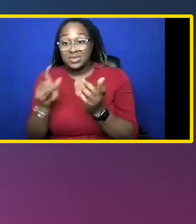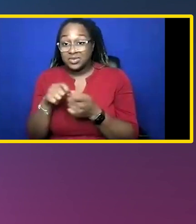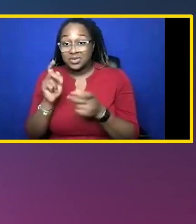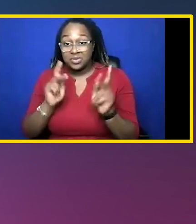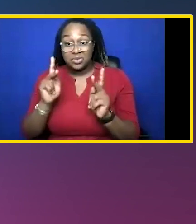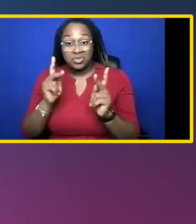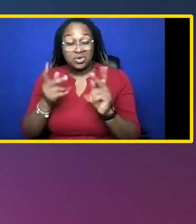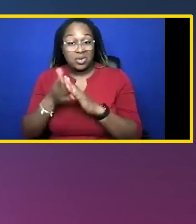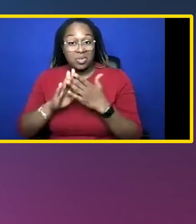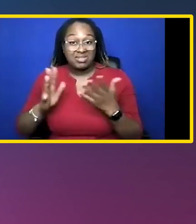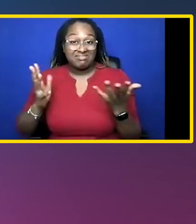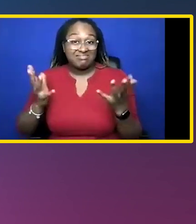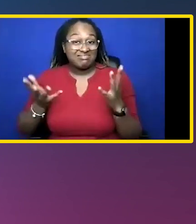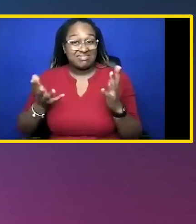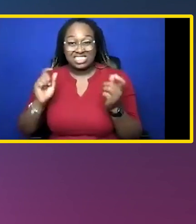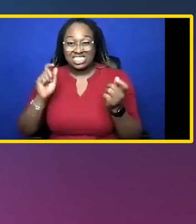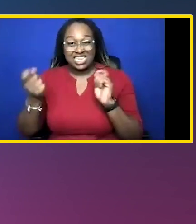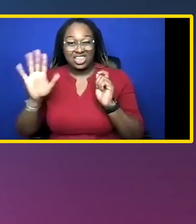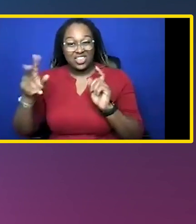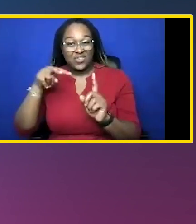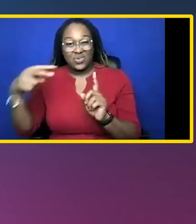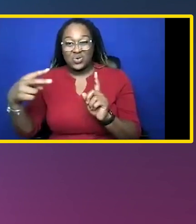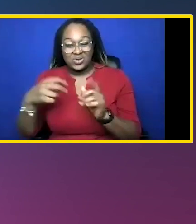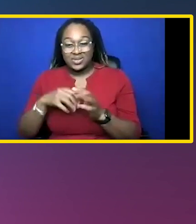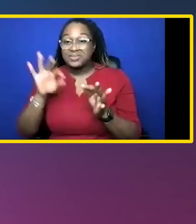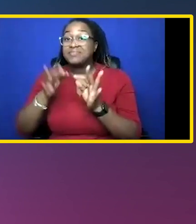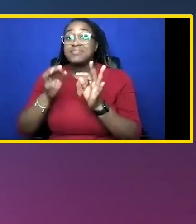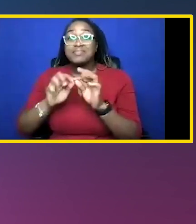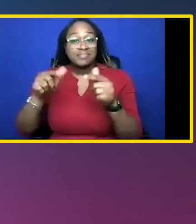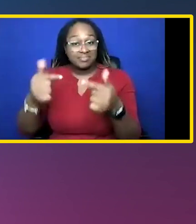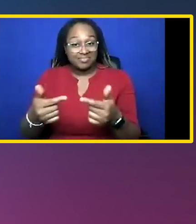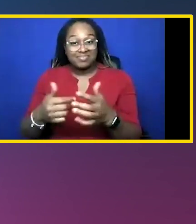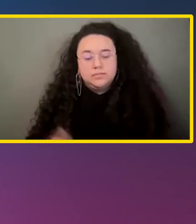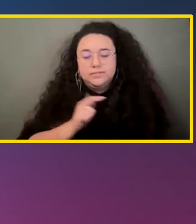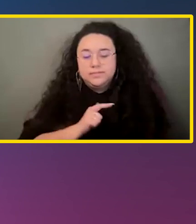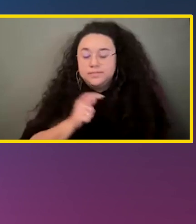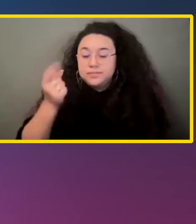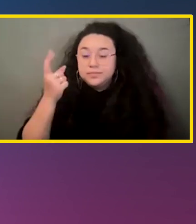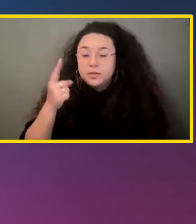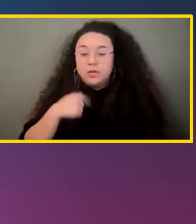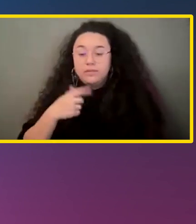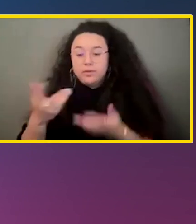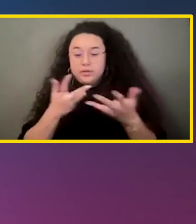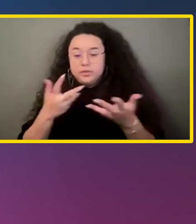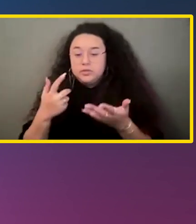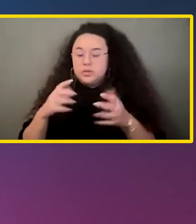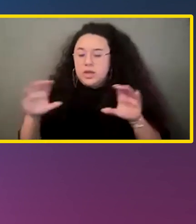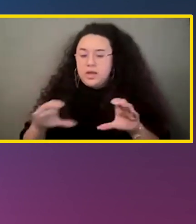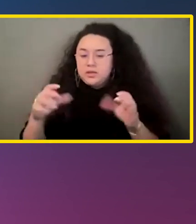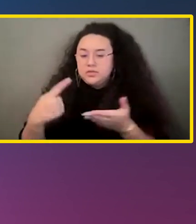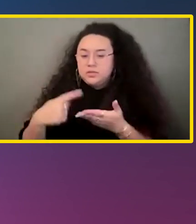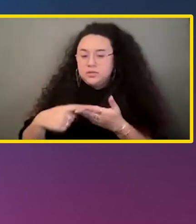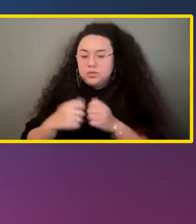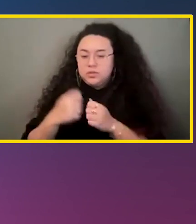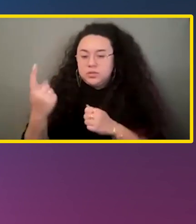are just changing their views. And so here's the thing. If you can engage in an active discussion with someone and you can go,